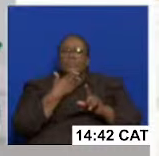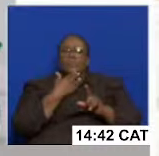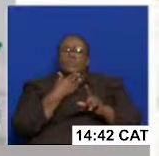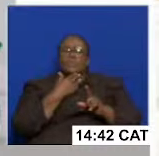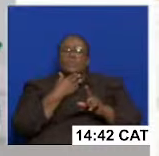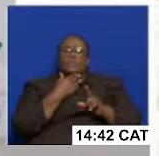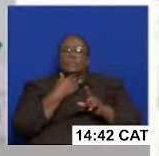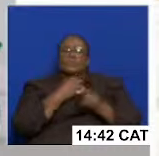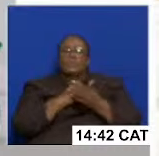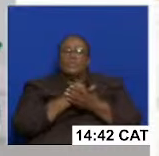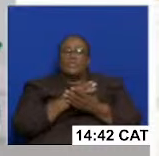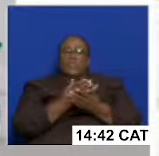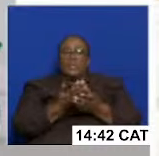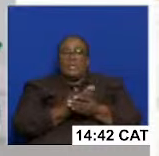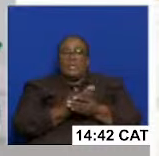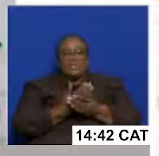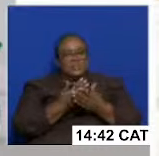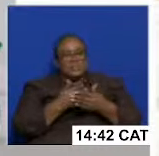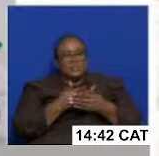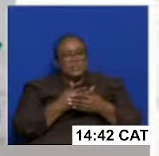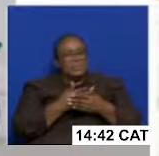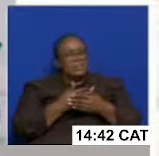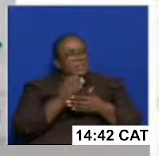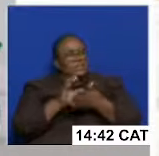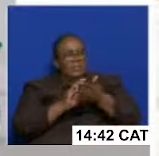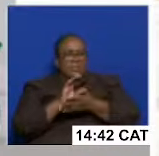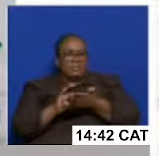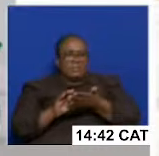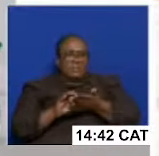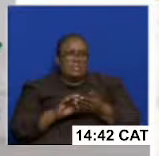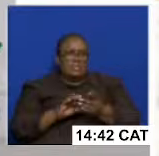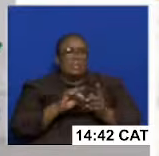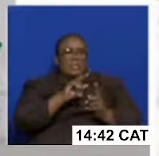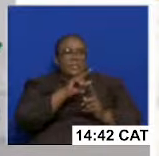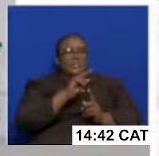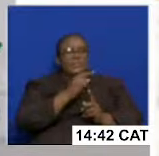to there, you say, will get. You see that?